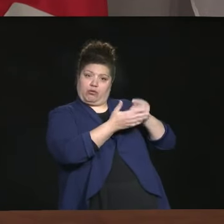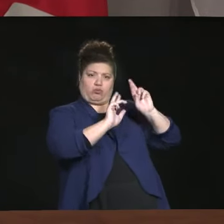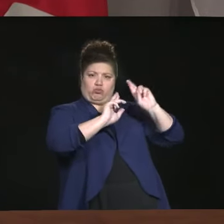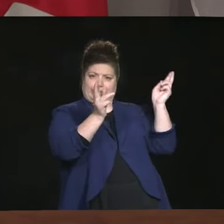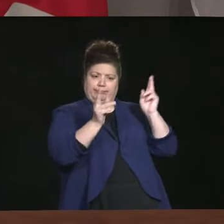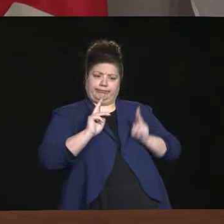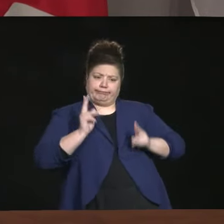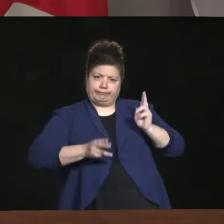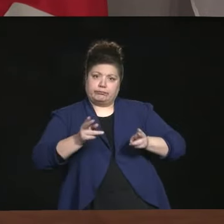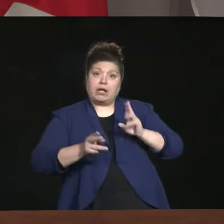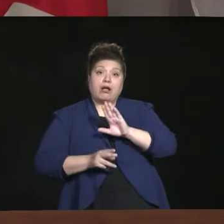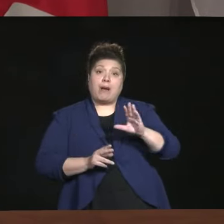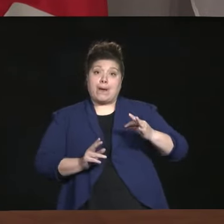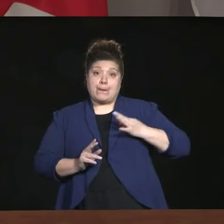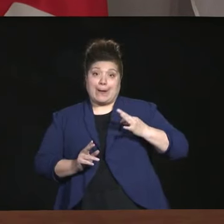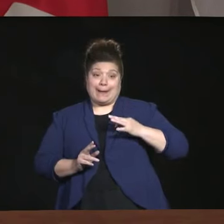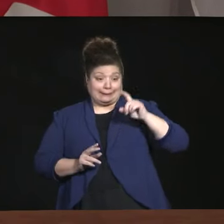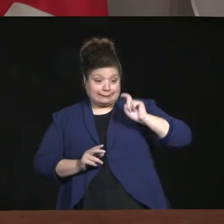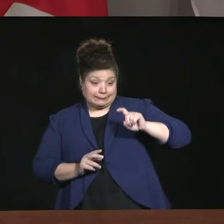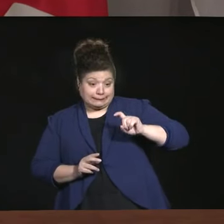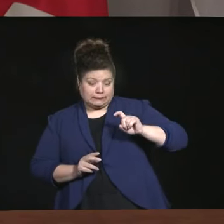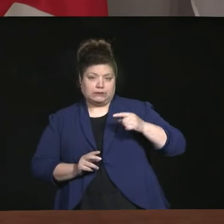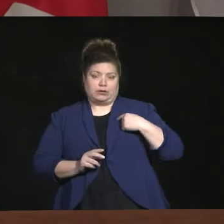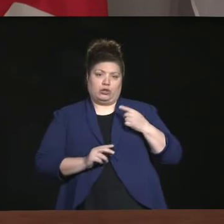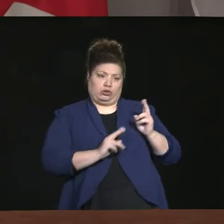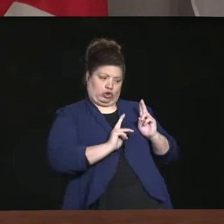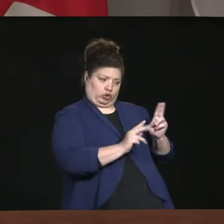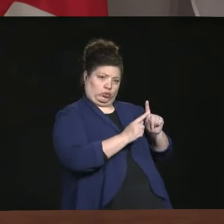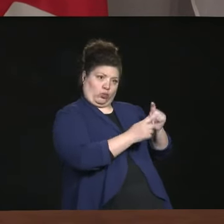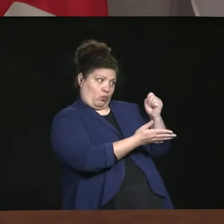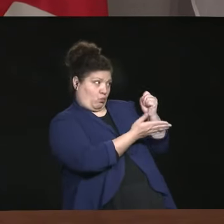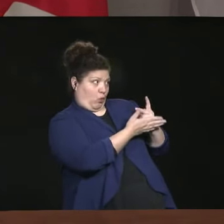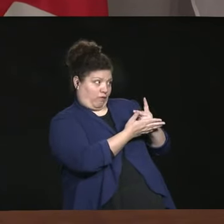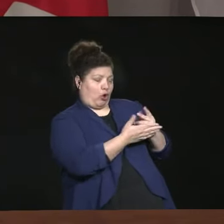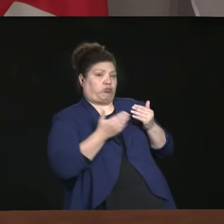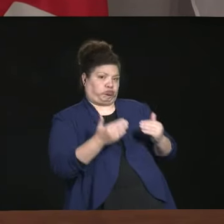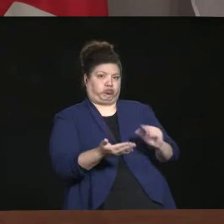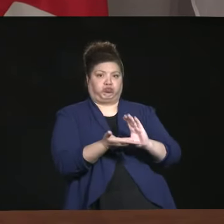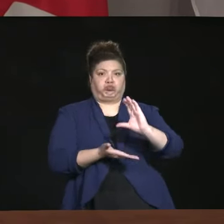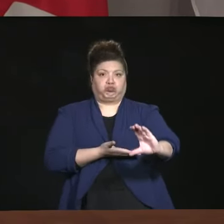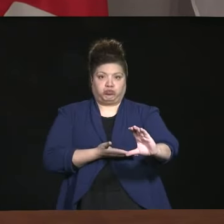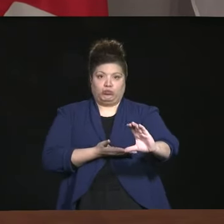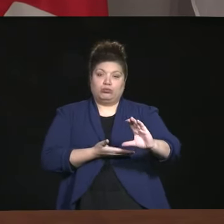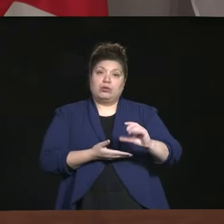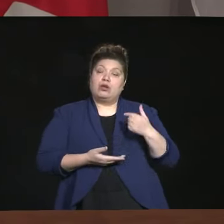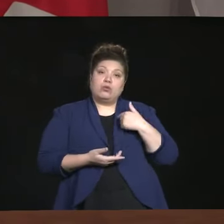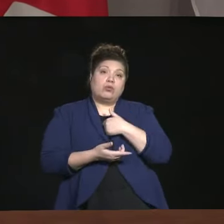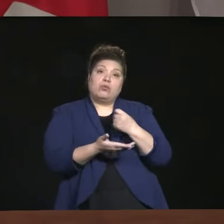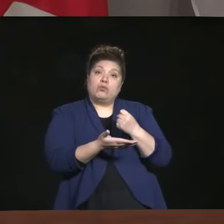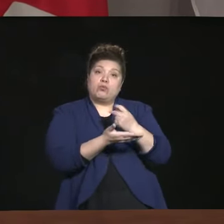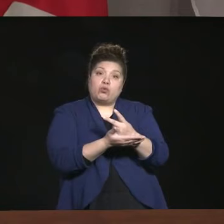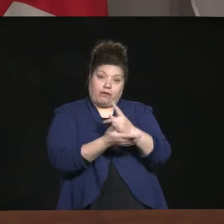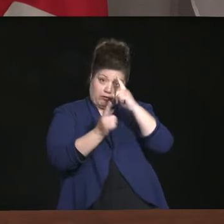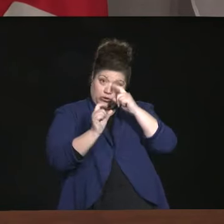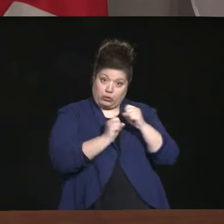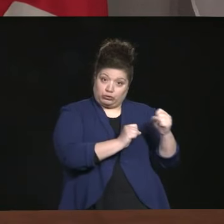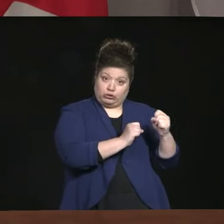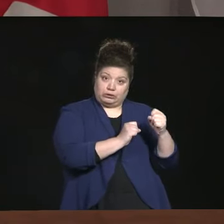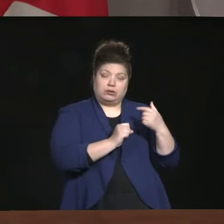faster approvals. We're committed to pursuing this strategy to do all we can to make sure that we help our healthcare